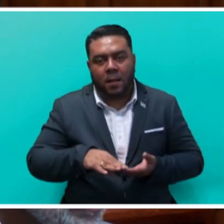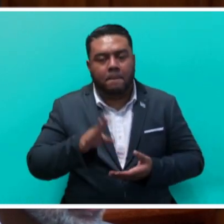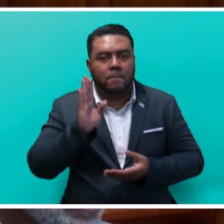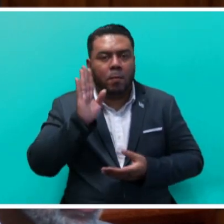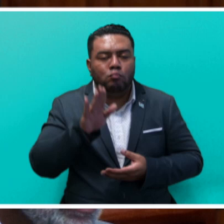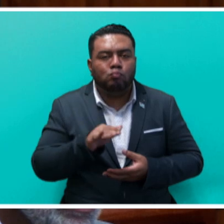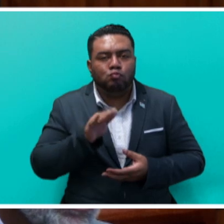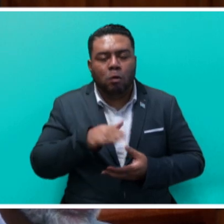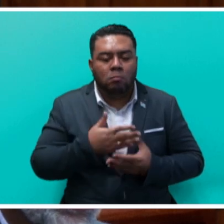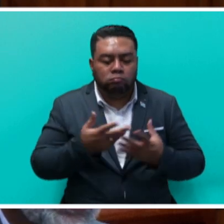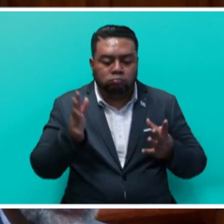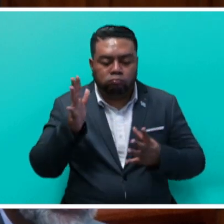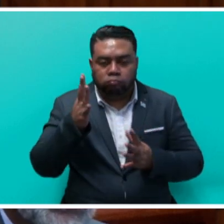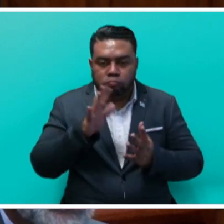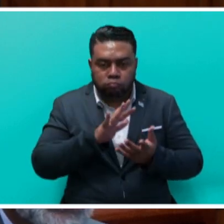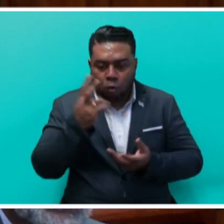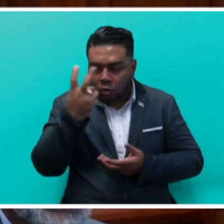and evaluation.